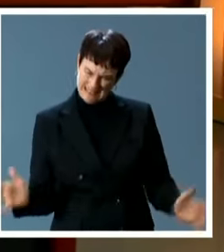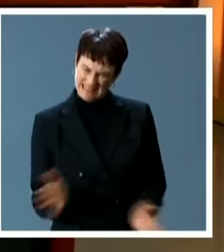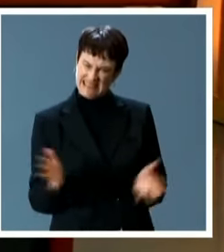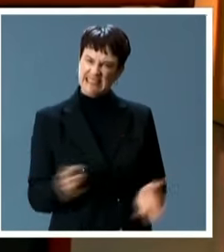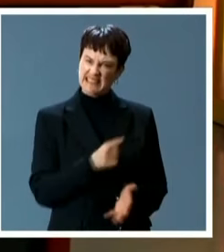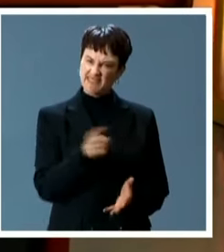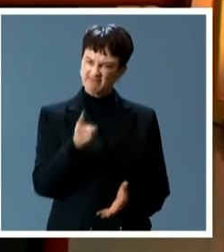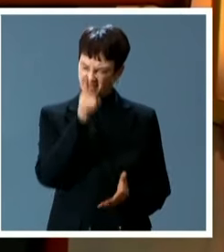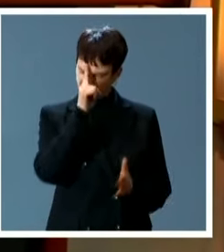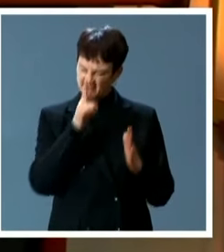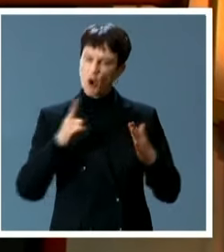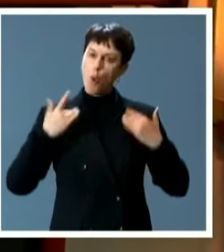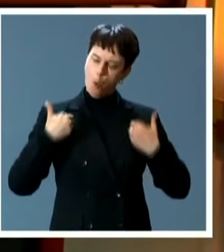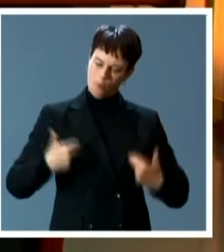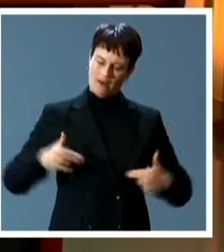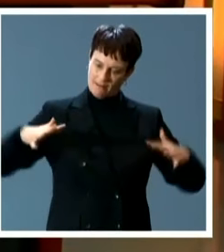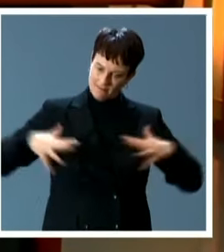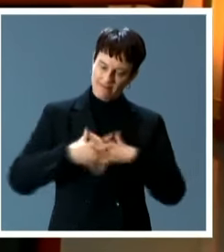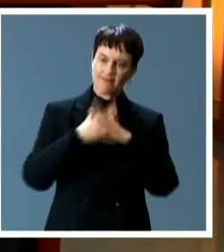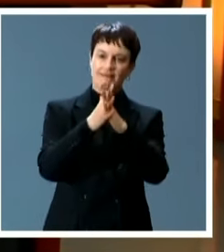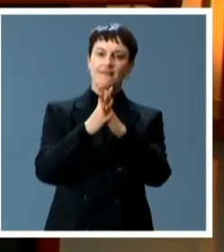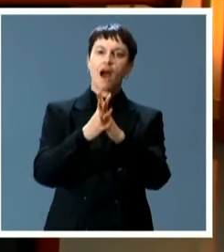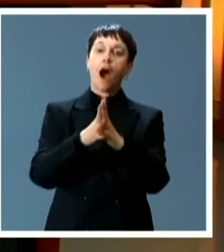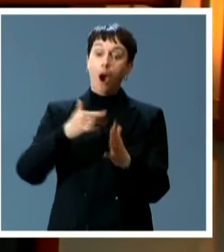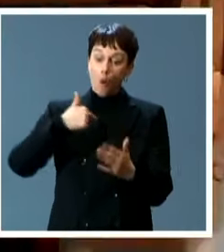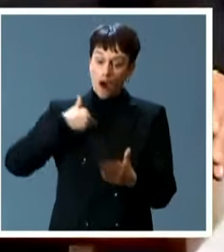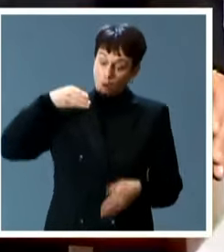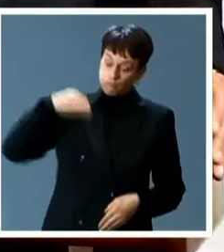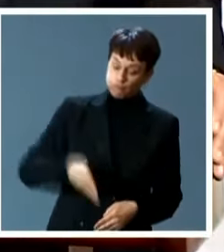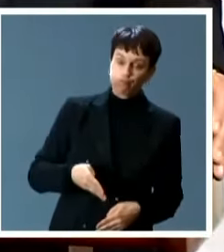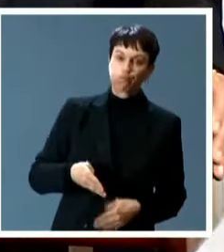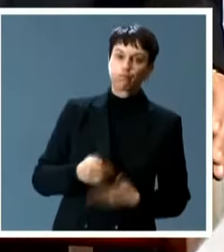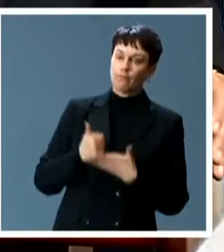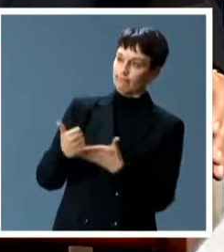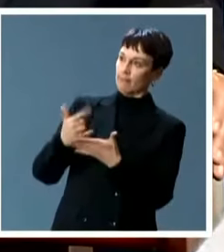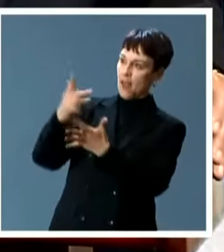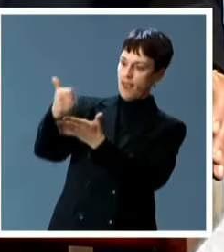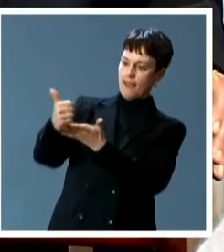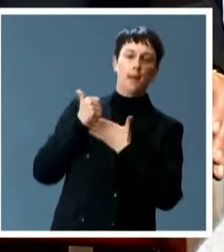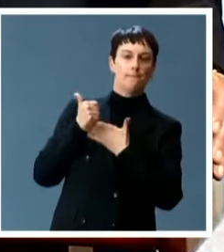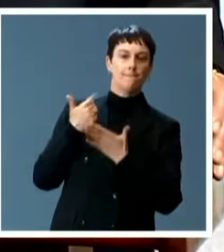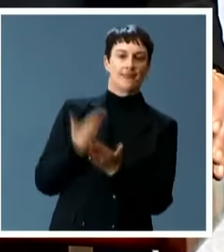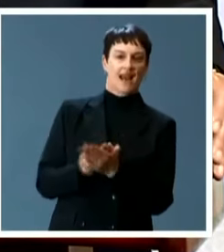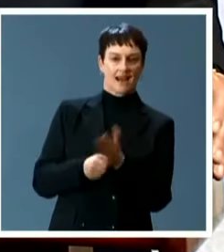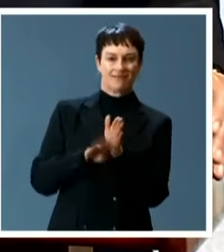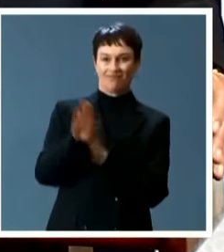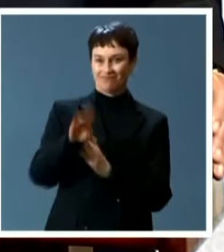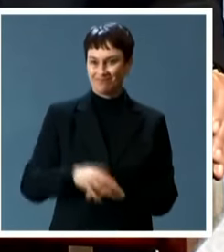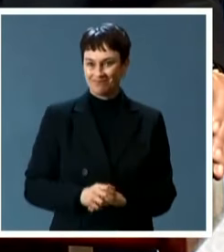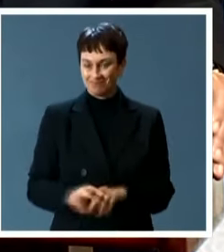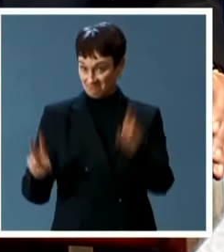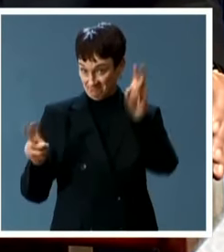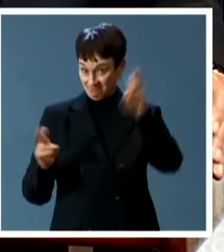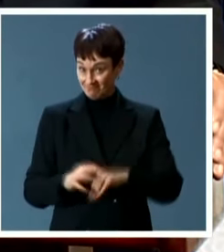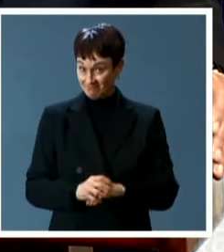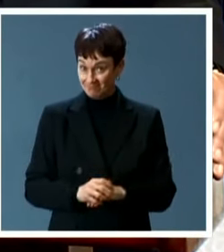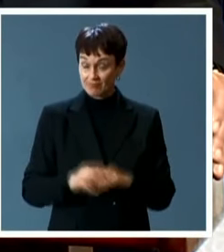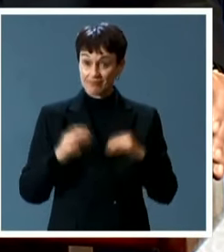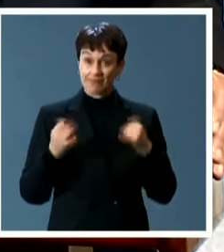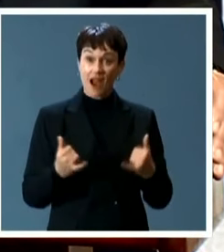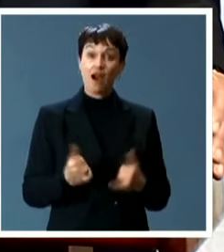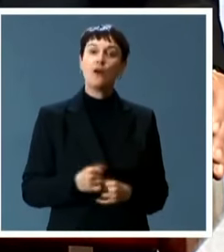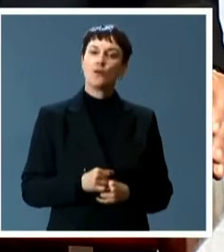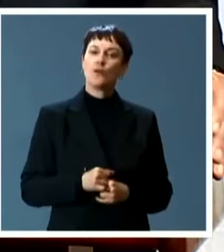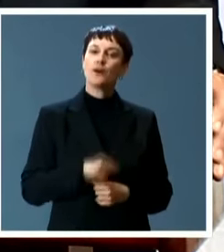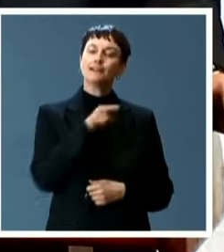for one another and because and through others," end of quote. The COVID-19 pandemic has reinforced this message more strongly